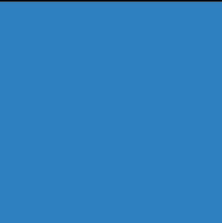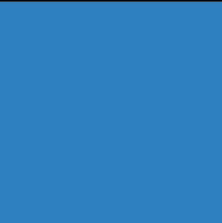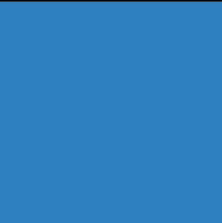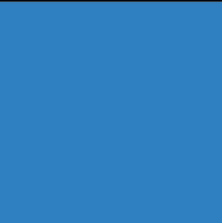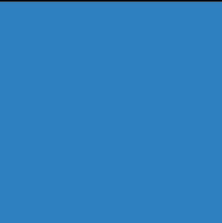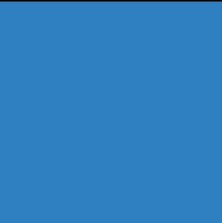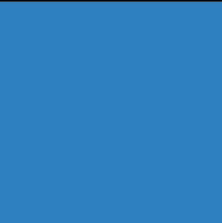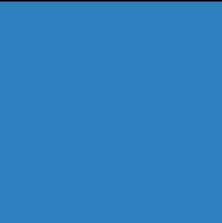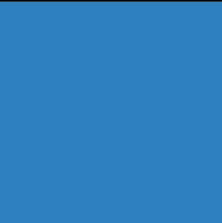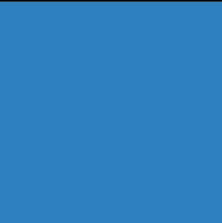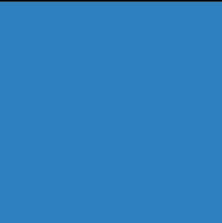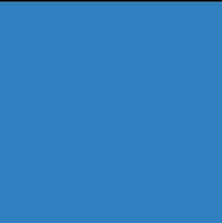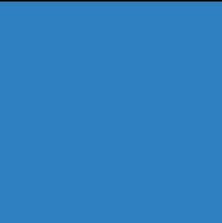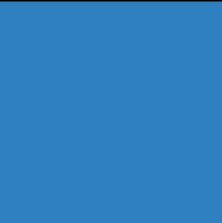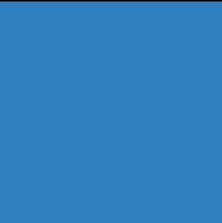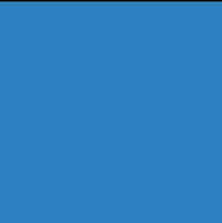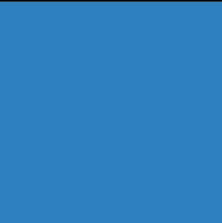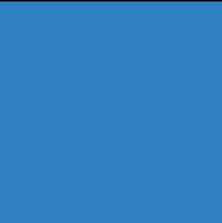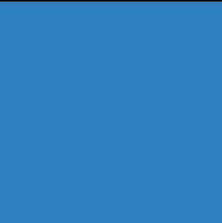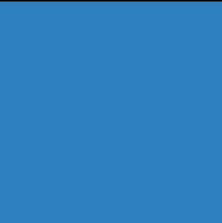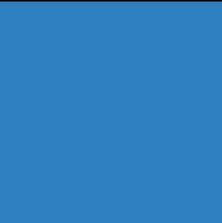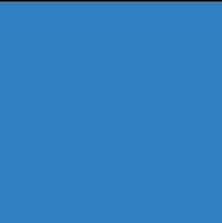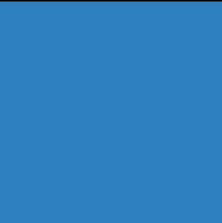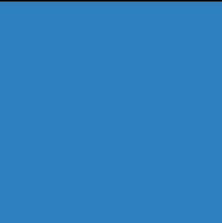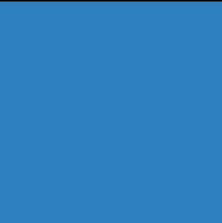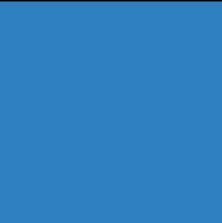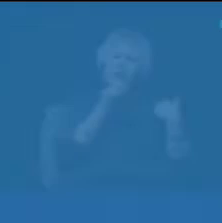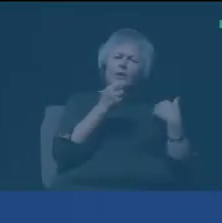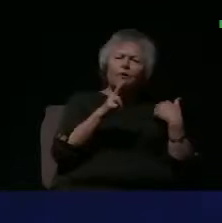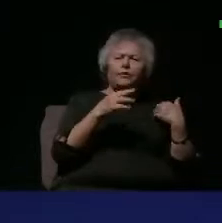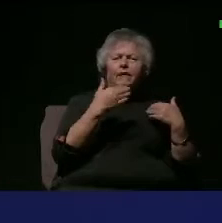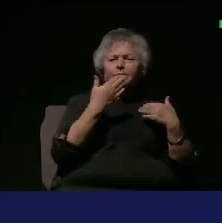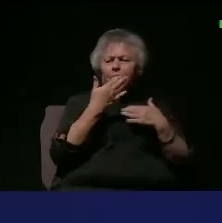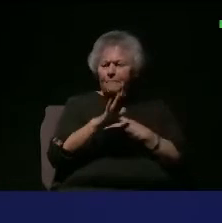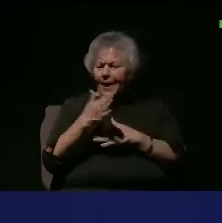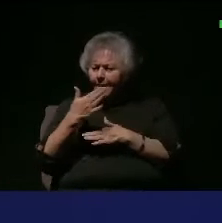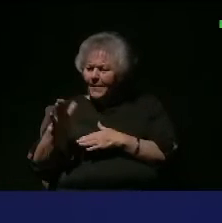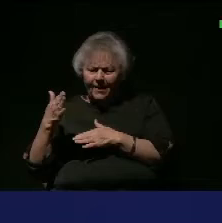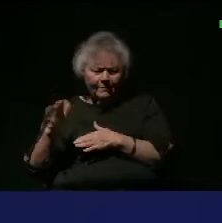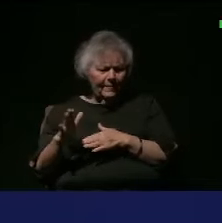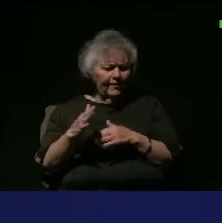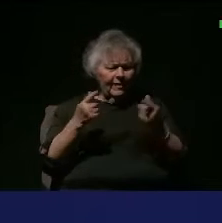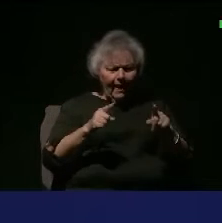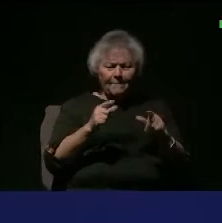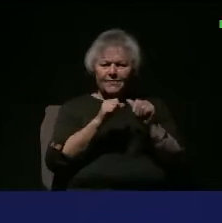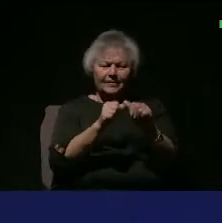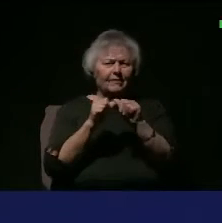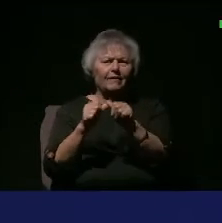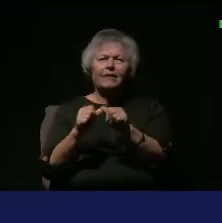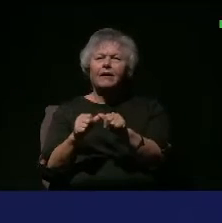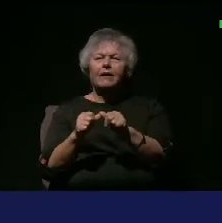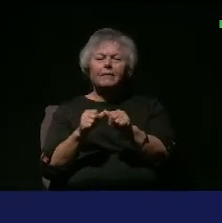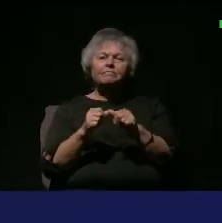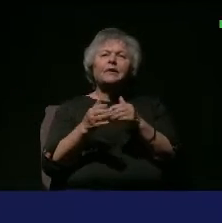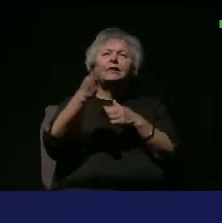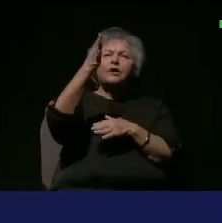tragedy, when the weight is so heavy that you feel like you can't bear it, God may just be putting His grace on